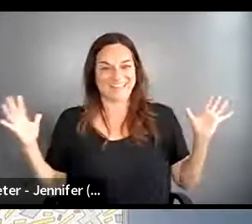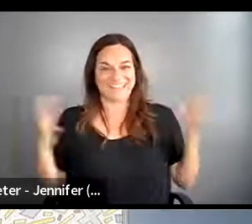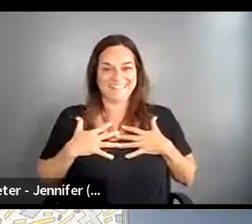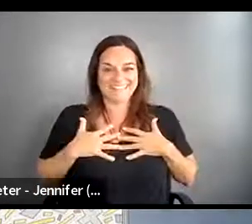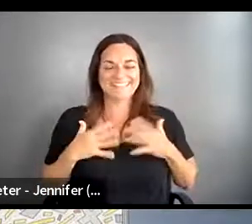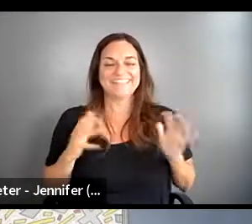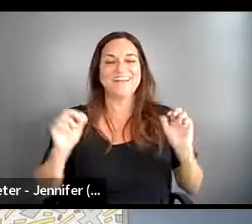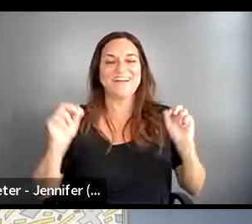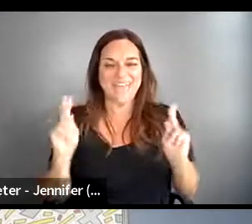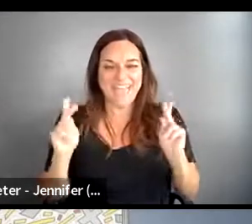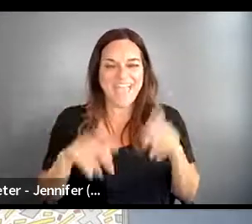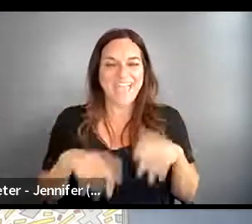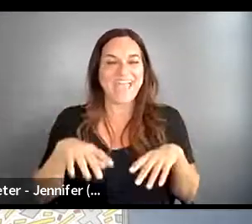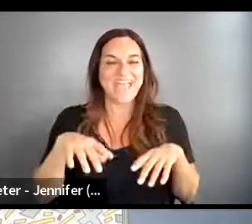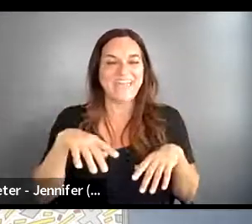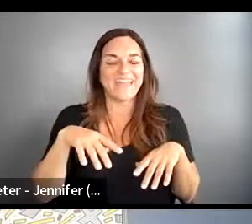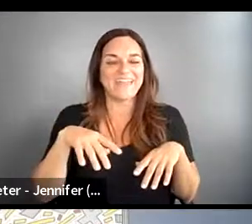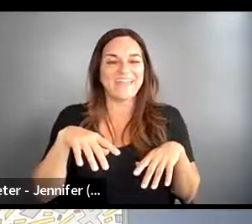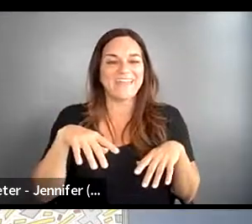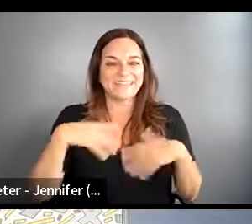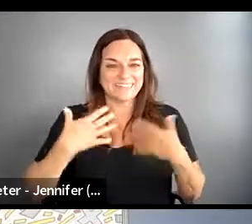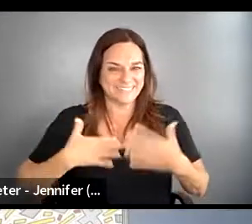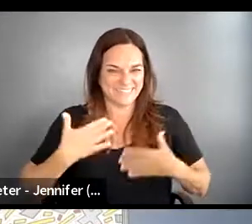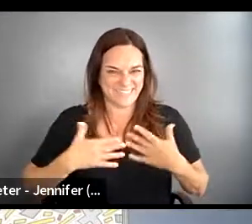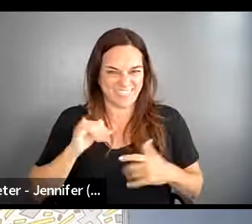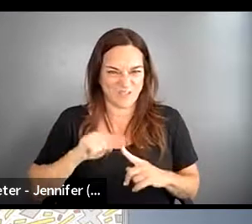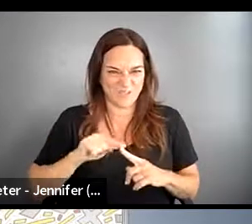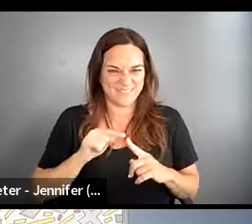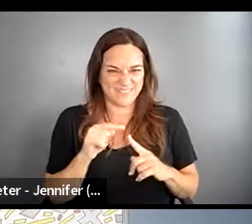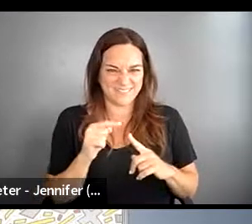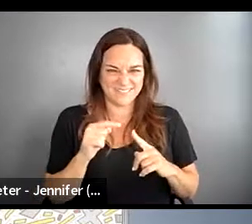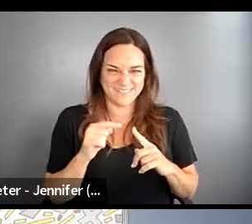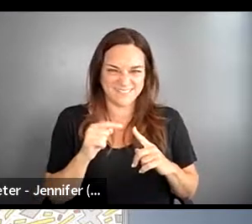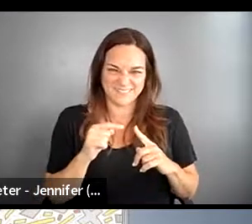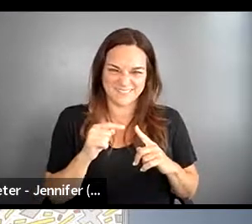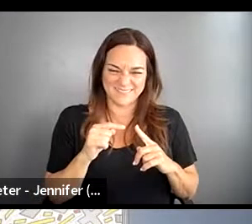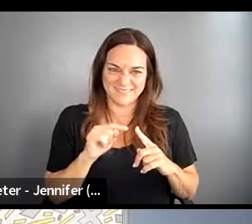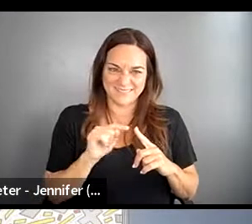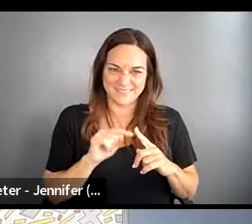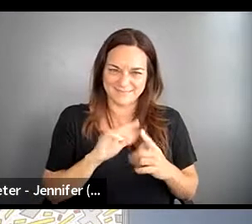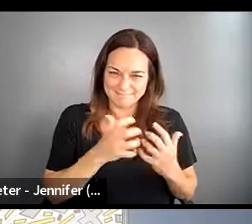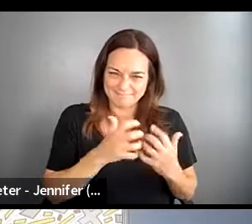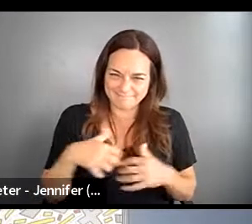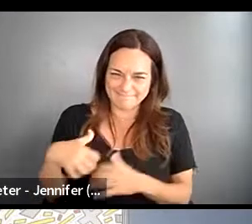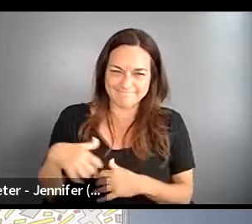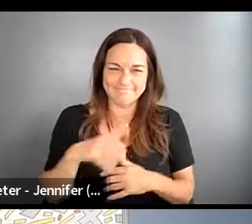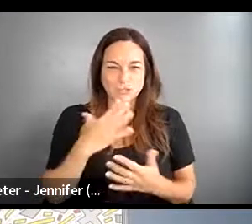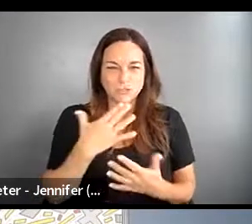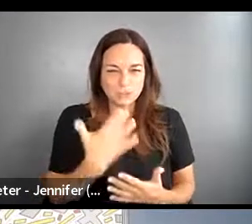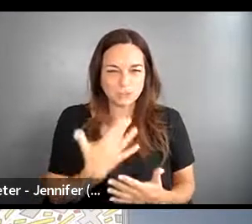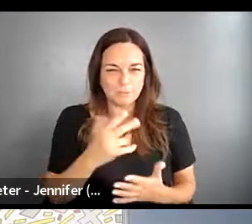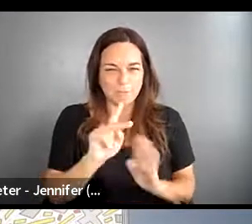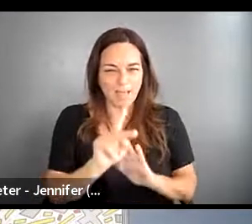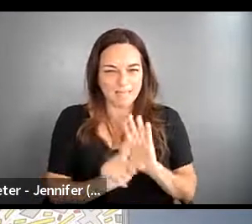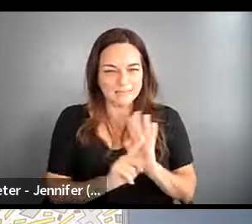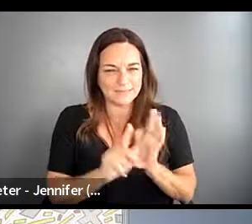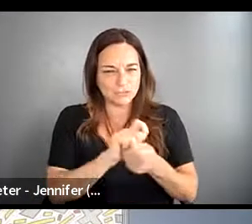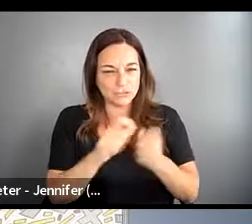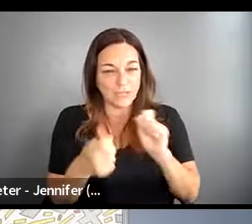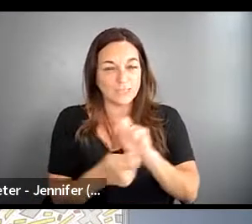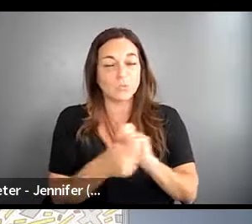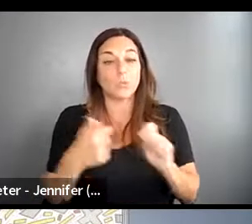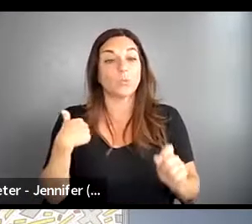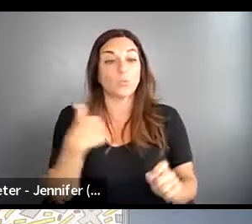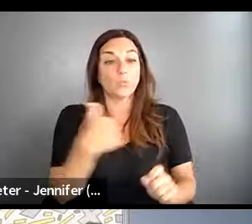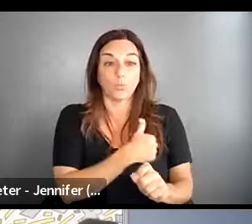Okay, so going along this lines of organizing being the heartbeat of good policy change, right? We're entering